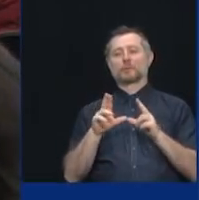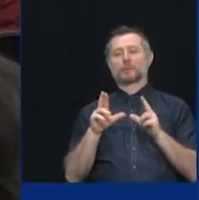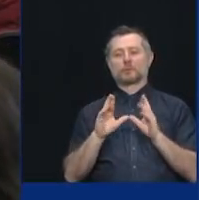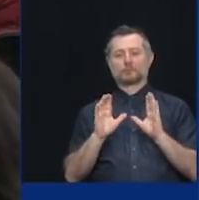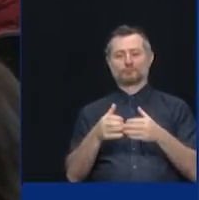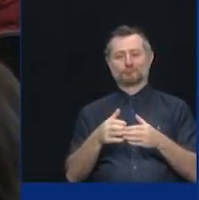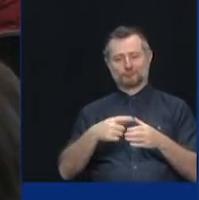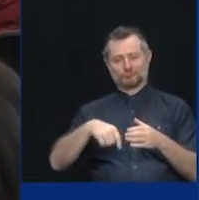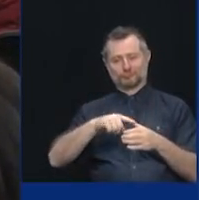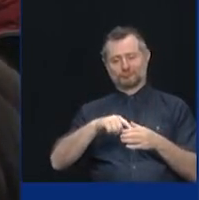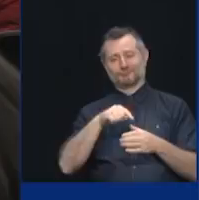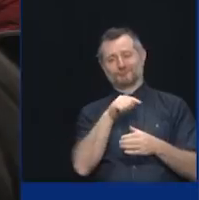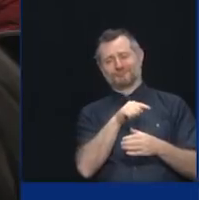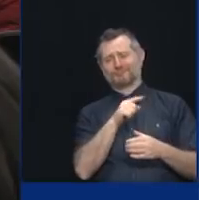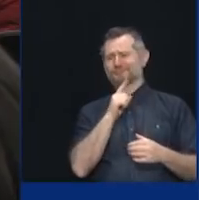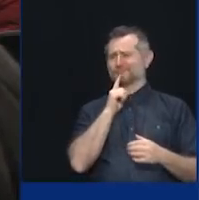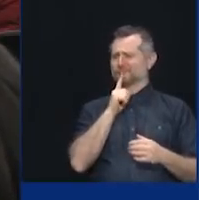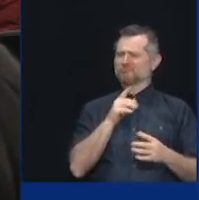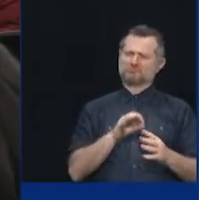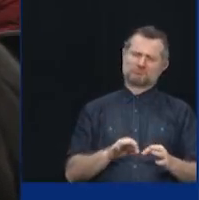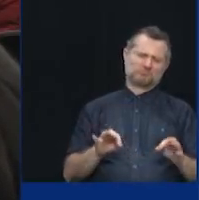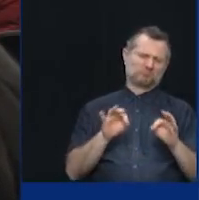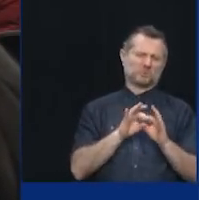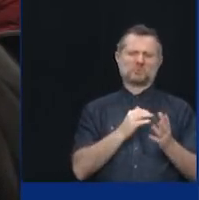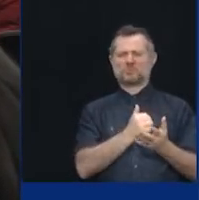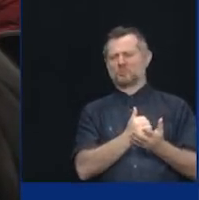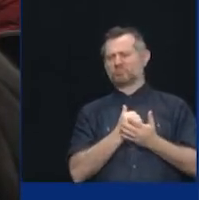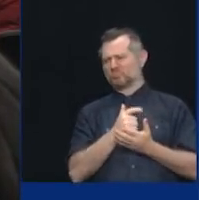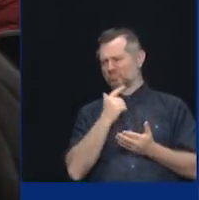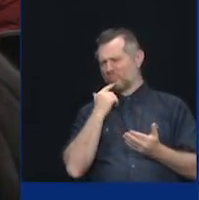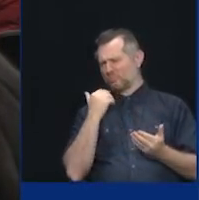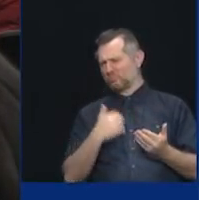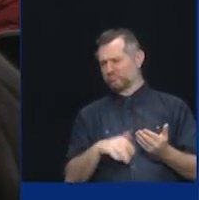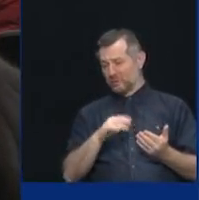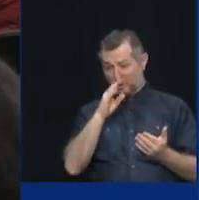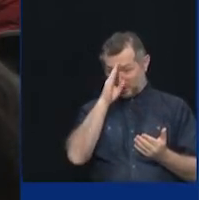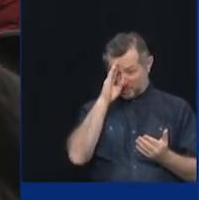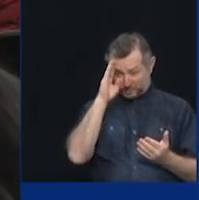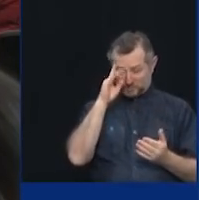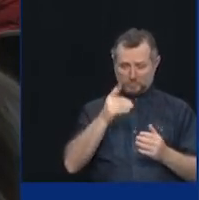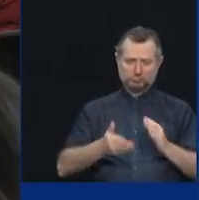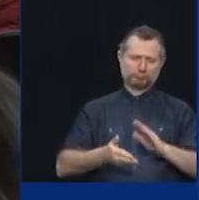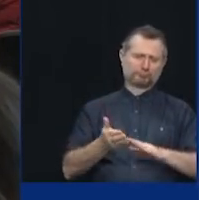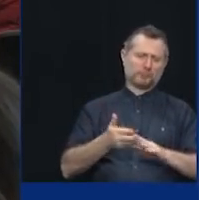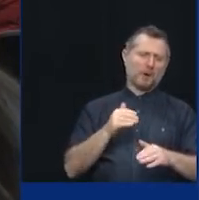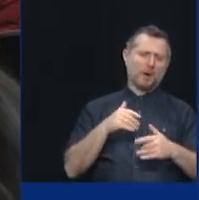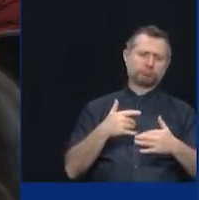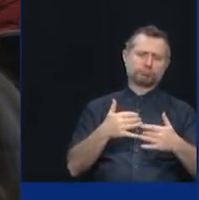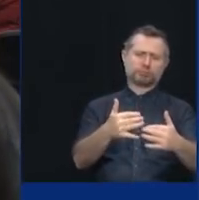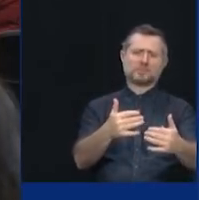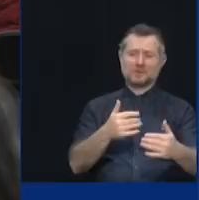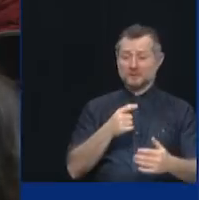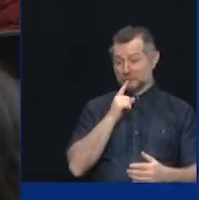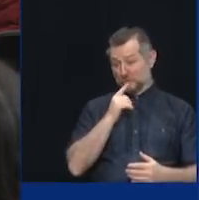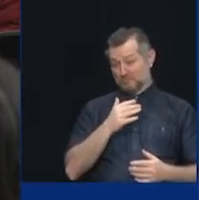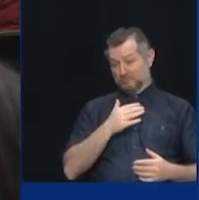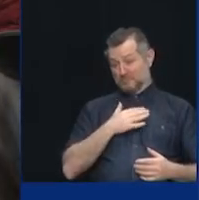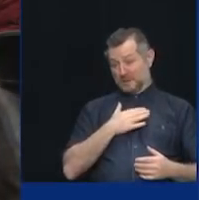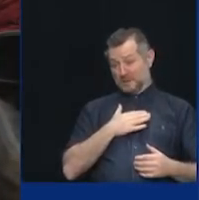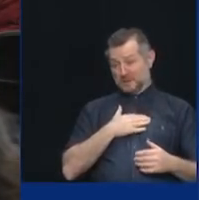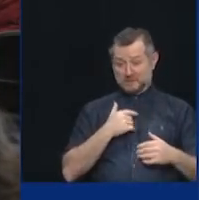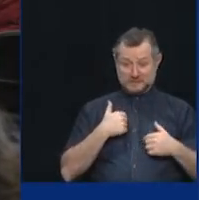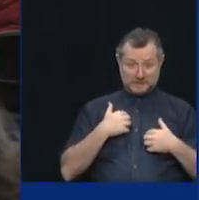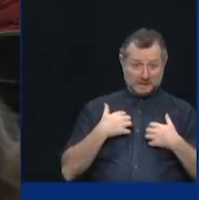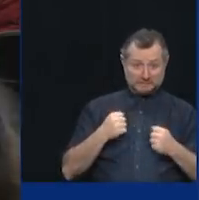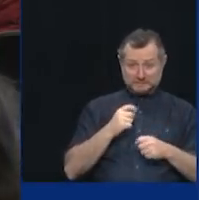running and putting their own self-interest aside and showing up every day. So it's a pleasure to be with you, Nadine.